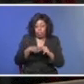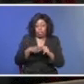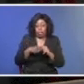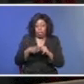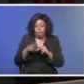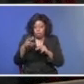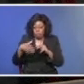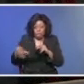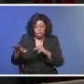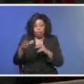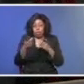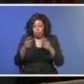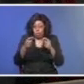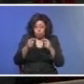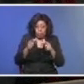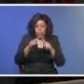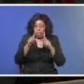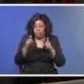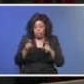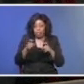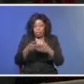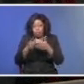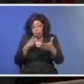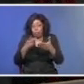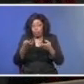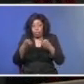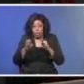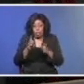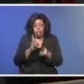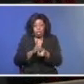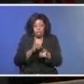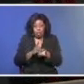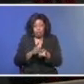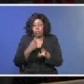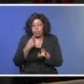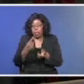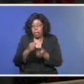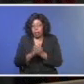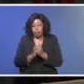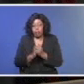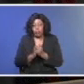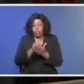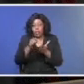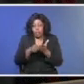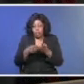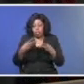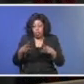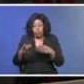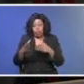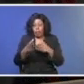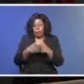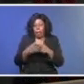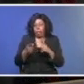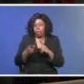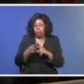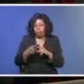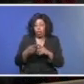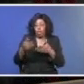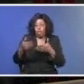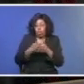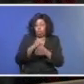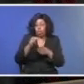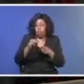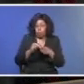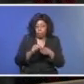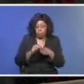spaces doing rapid testing prior to the event. And as Dr. Diggers would have mentioned, this is the way we get back to our new normal,